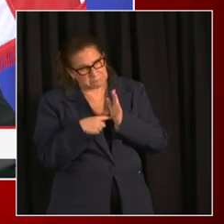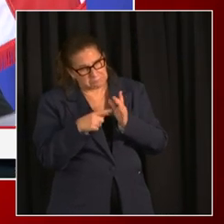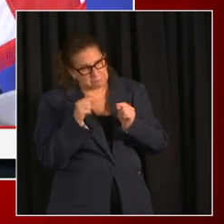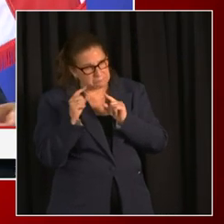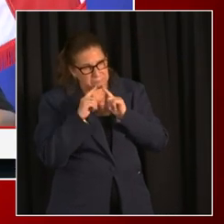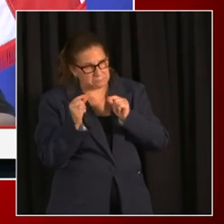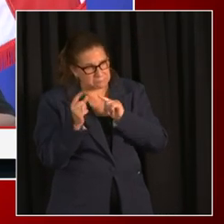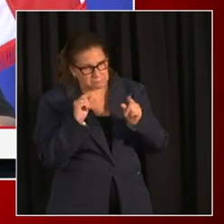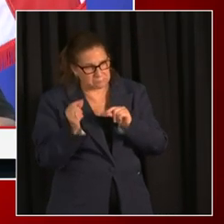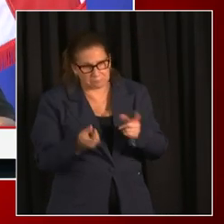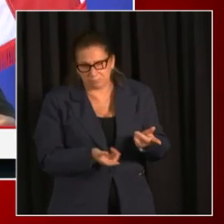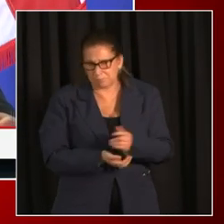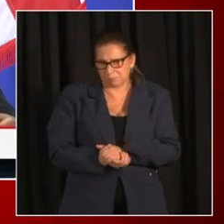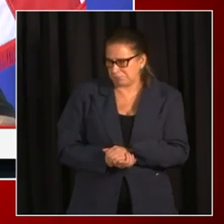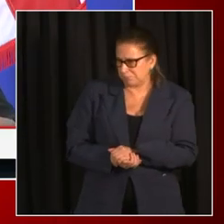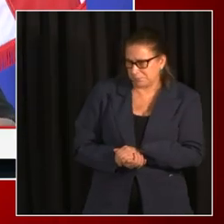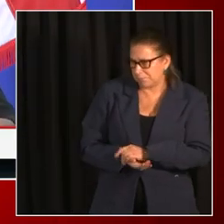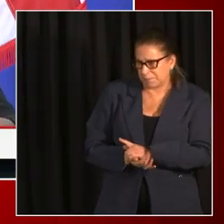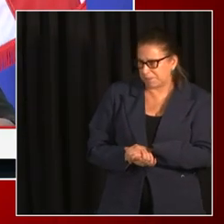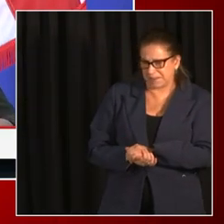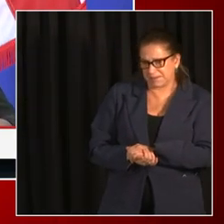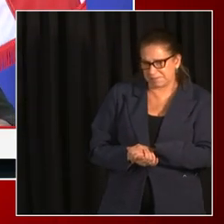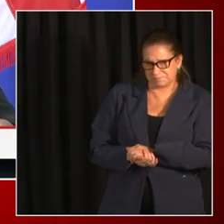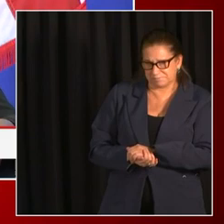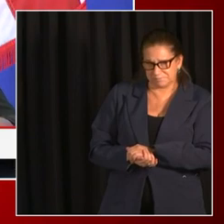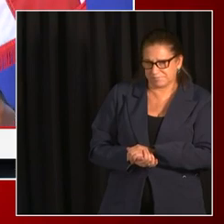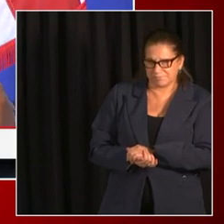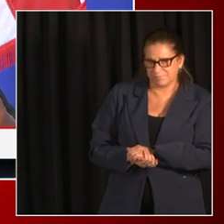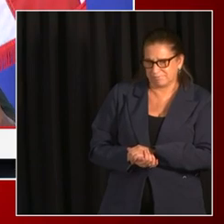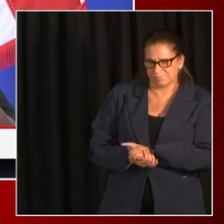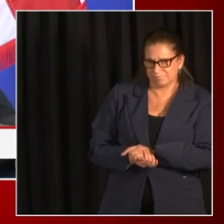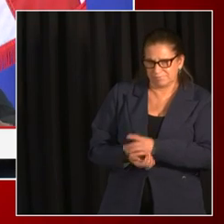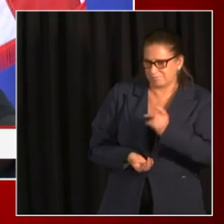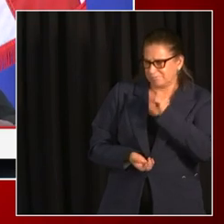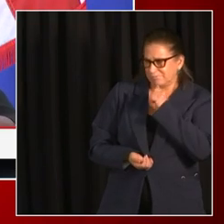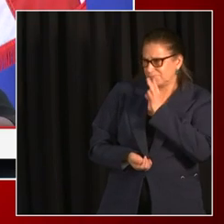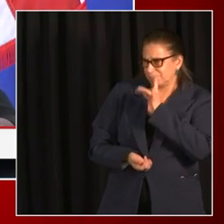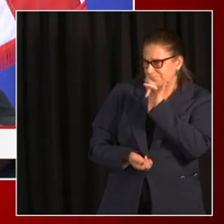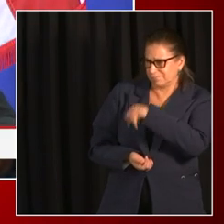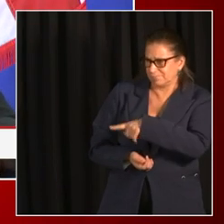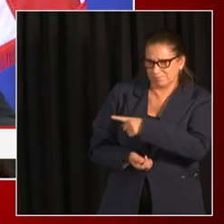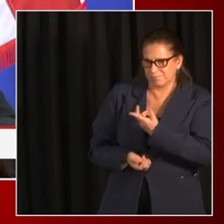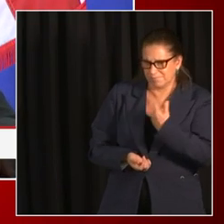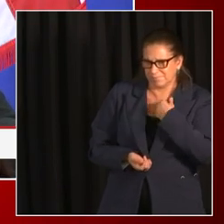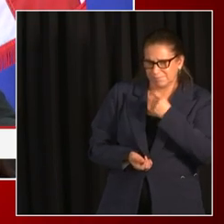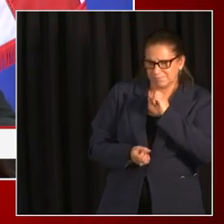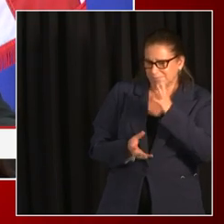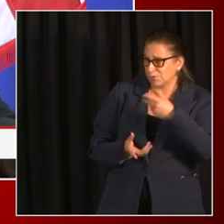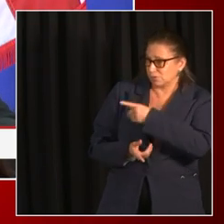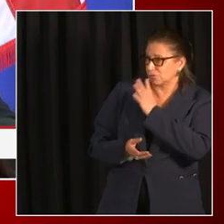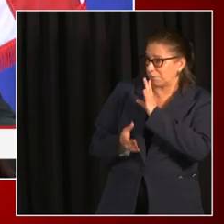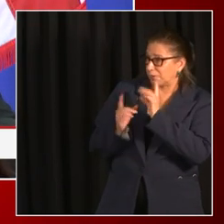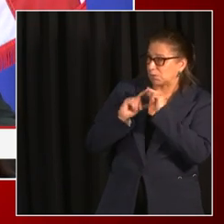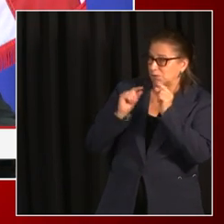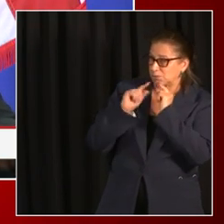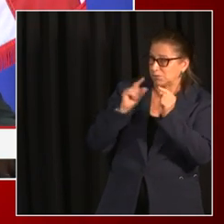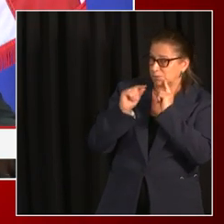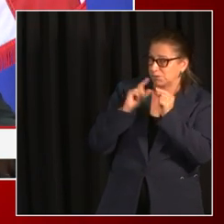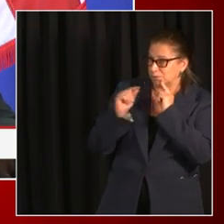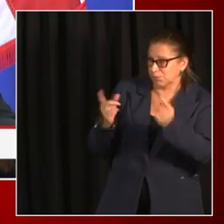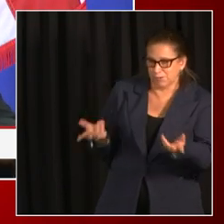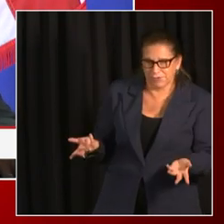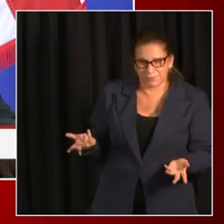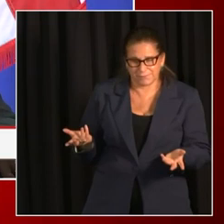stuff with Dave Statter and other people. Well, I don't, I'm not going to go down that rabbit hole with Dave Statter. I'm happy to respond to